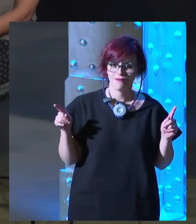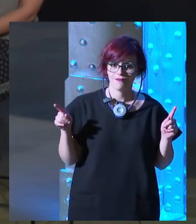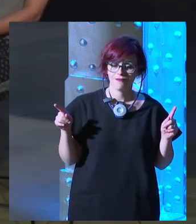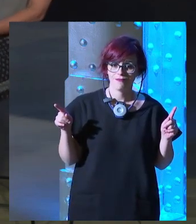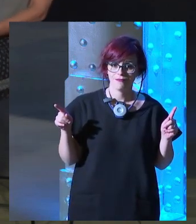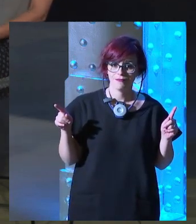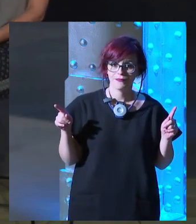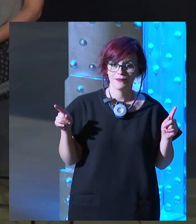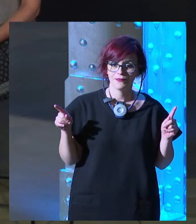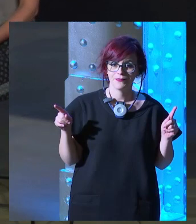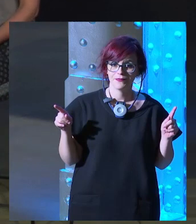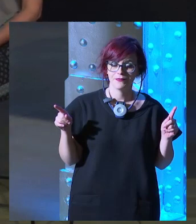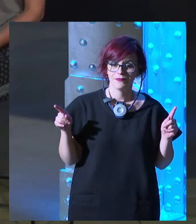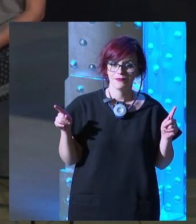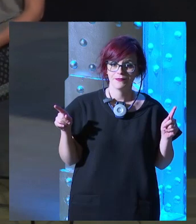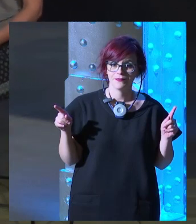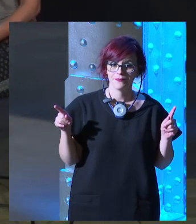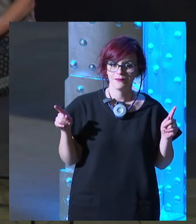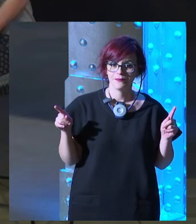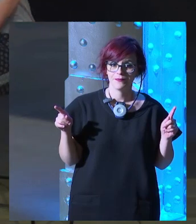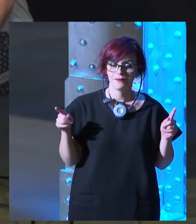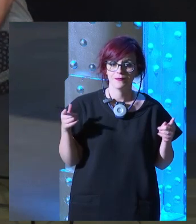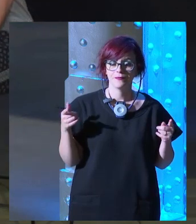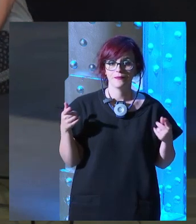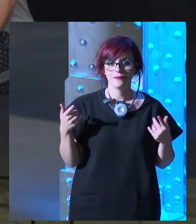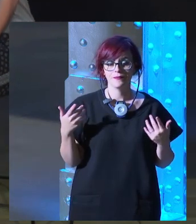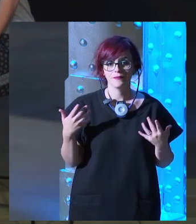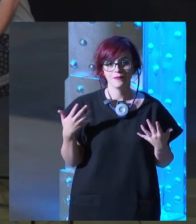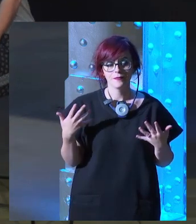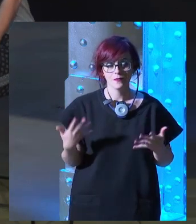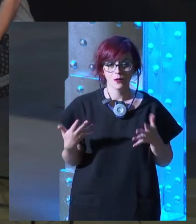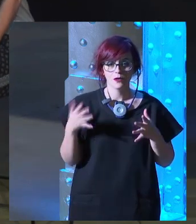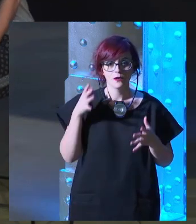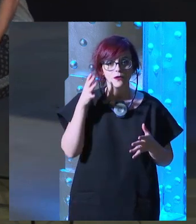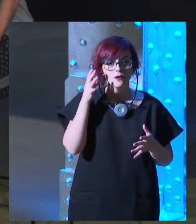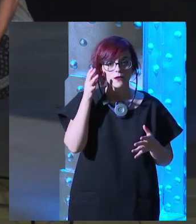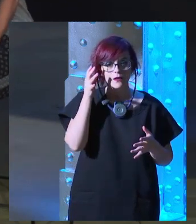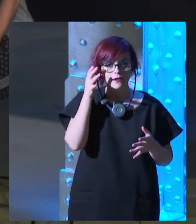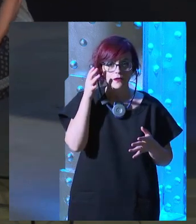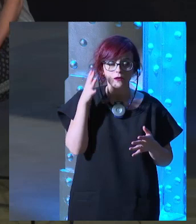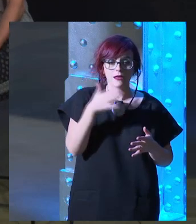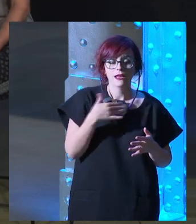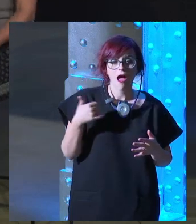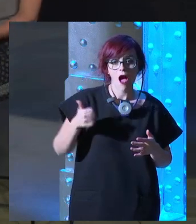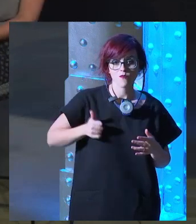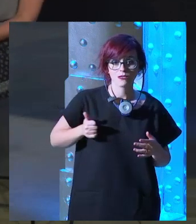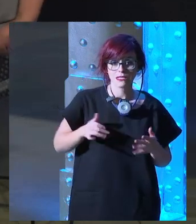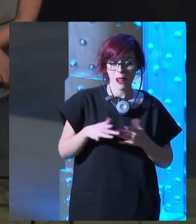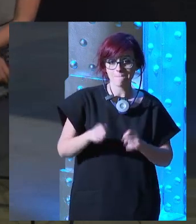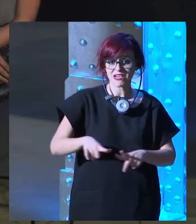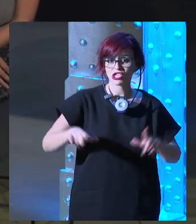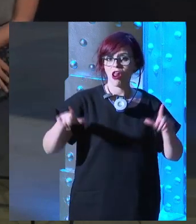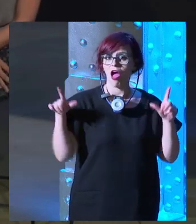fine. I think that I wanted to use myself as a fictional character, so I called myself